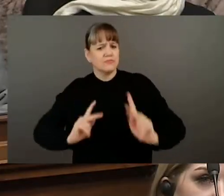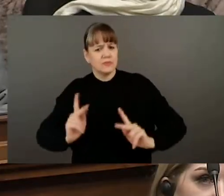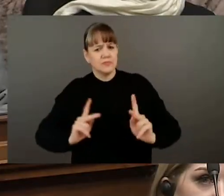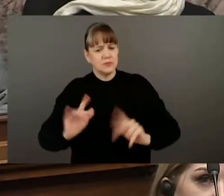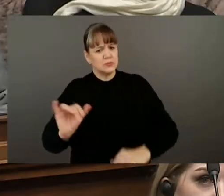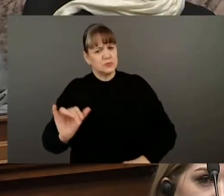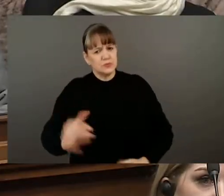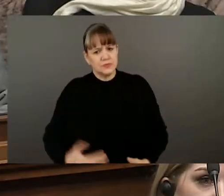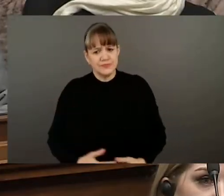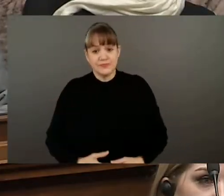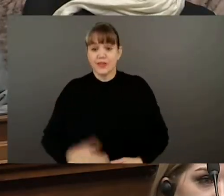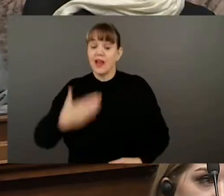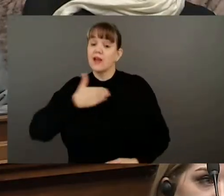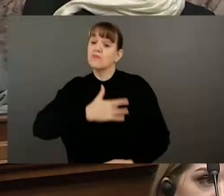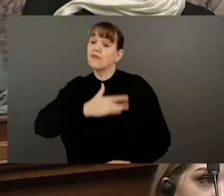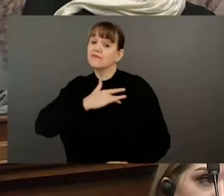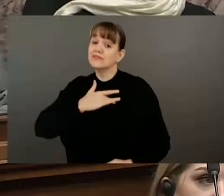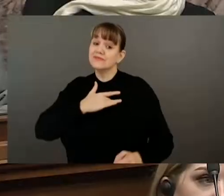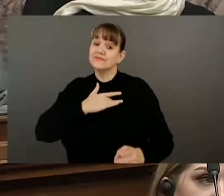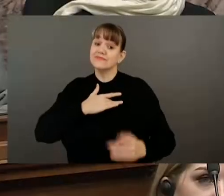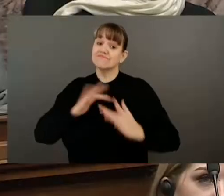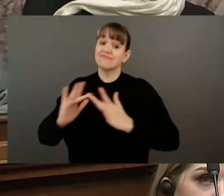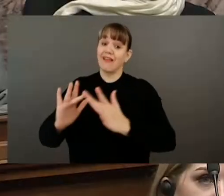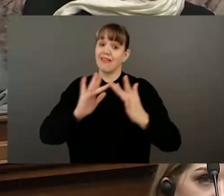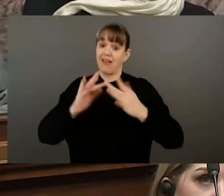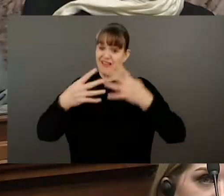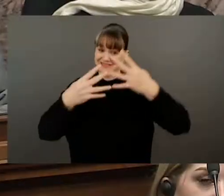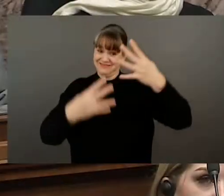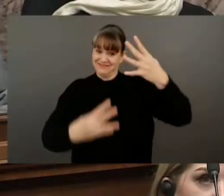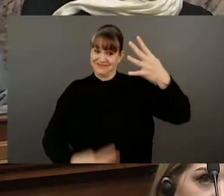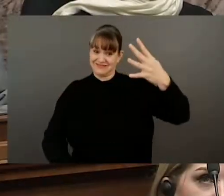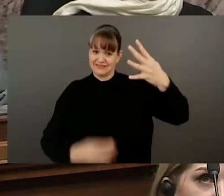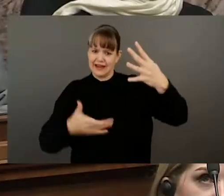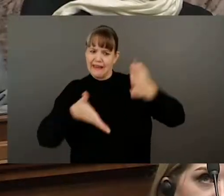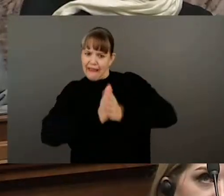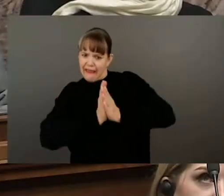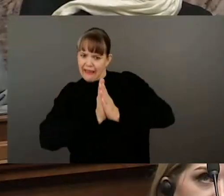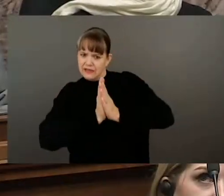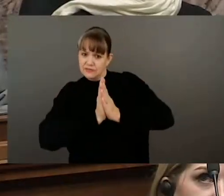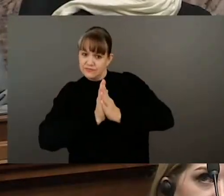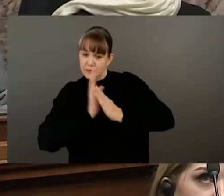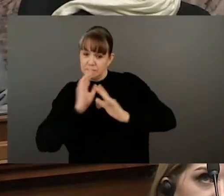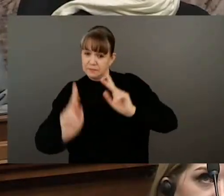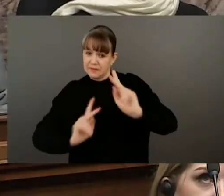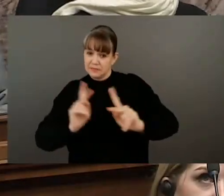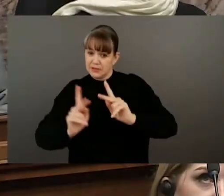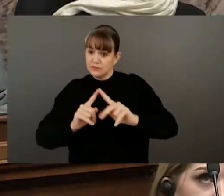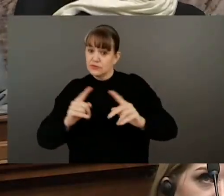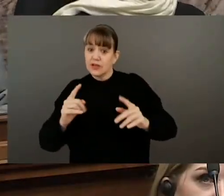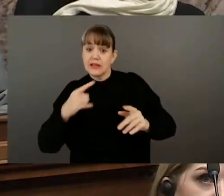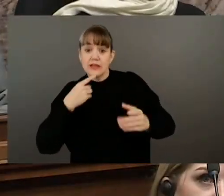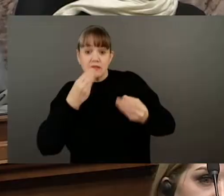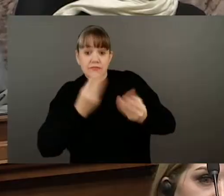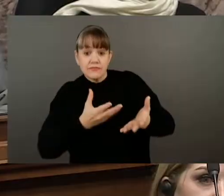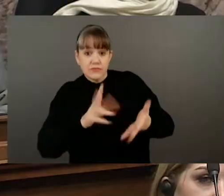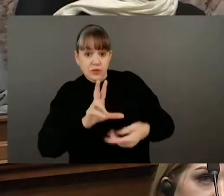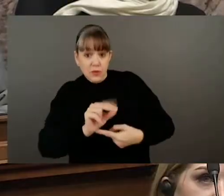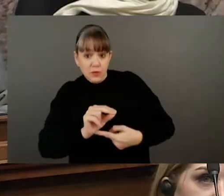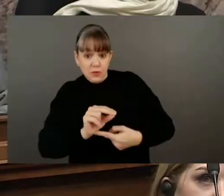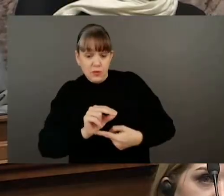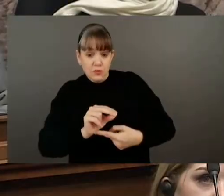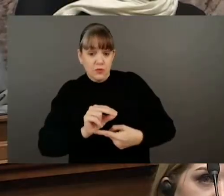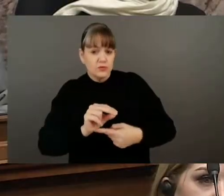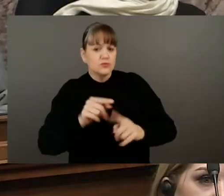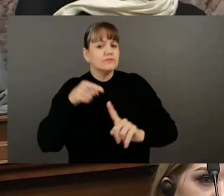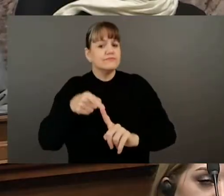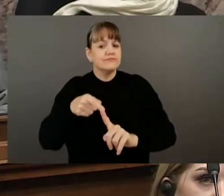online or offline, asking public support to say no to the proposed deregulation of traditional Chinese herbal prescription in